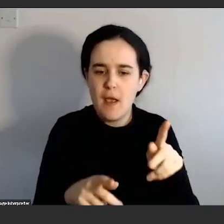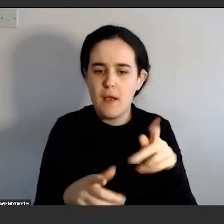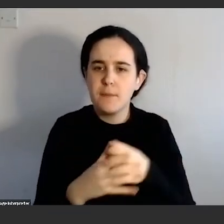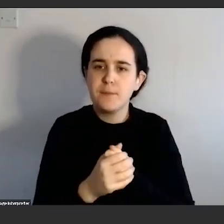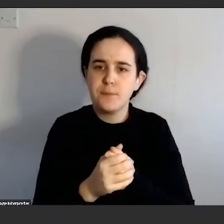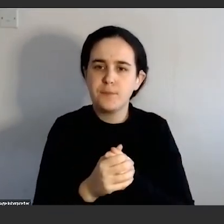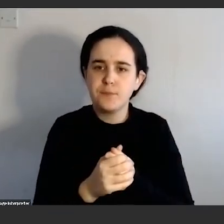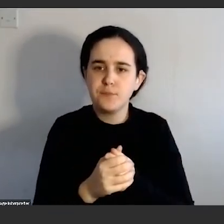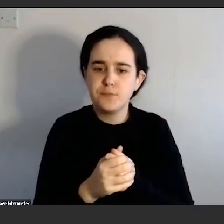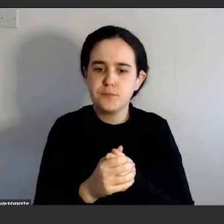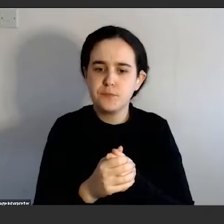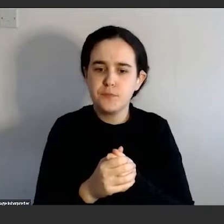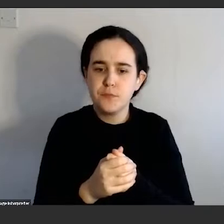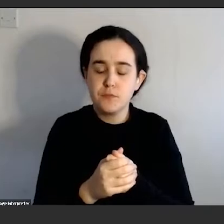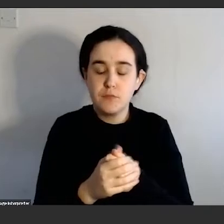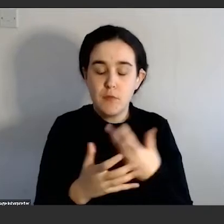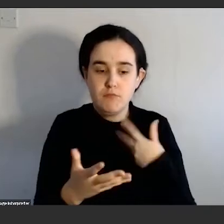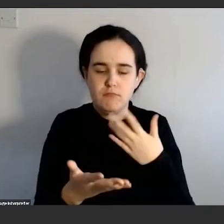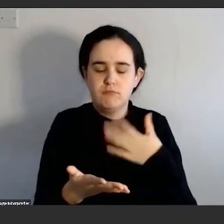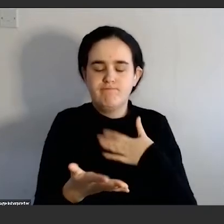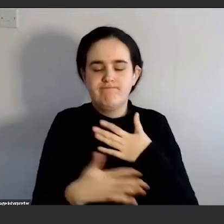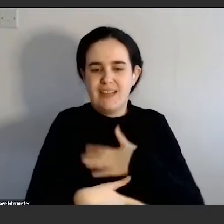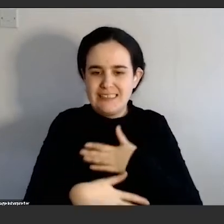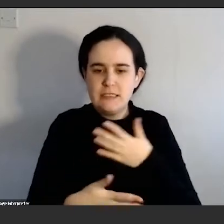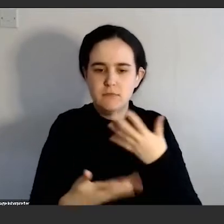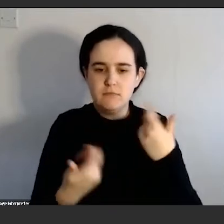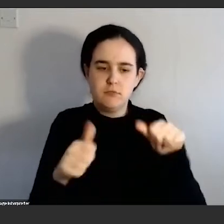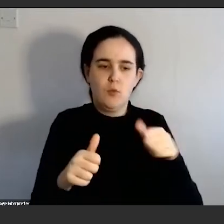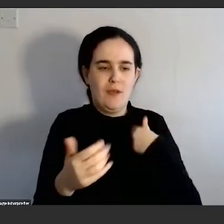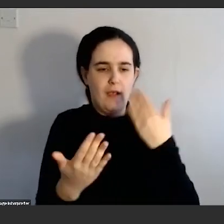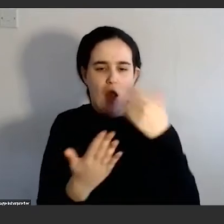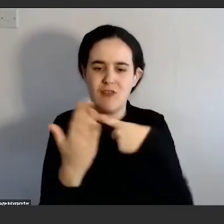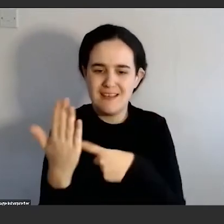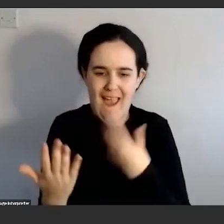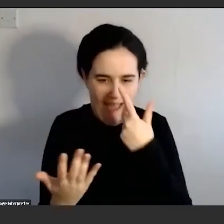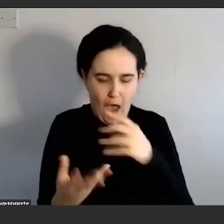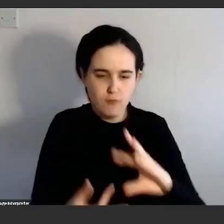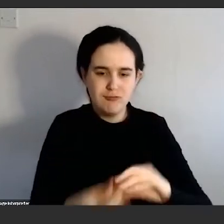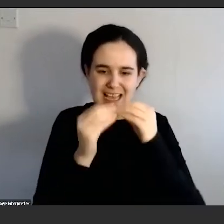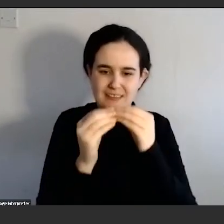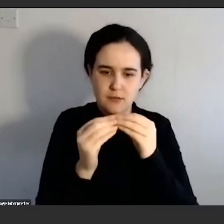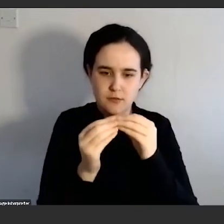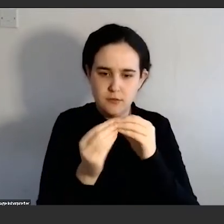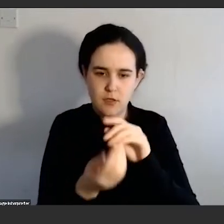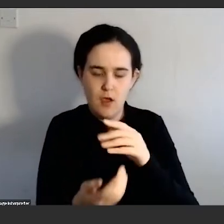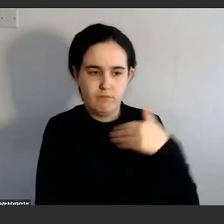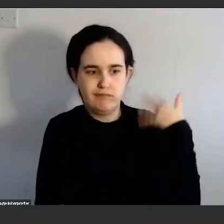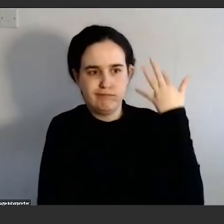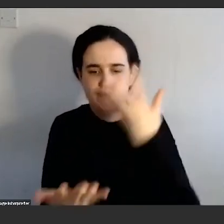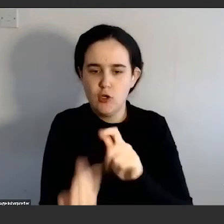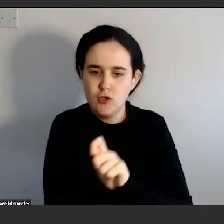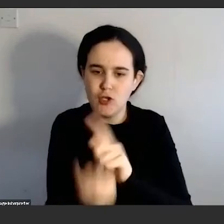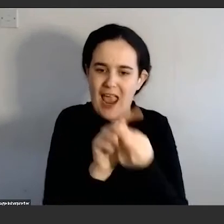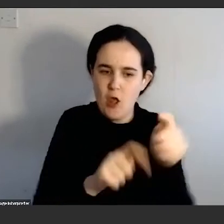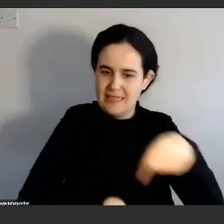this opportunity as well to say thank you to Dr. Tedros, because, to allow this initiative, this amazing